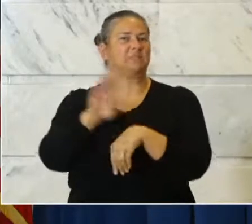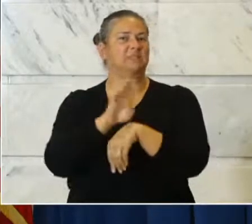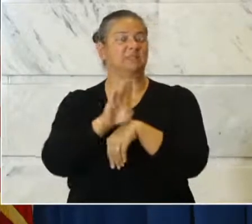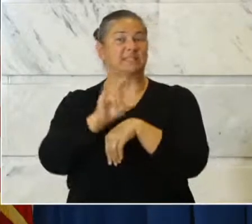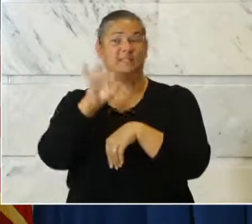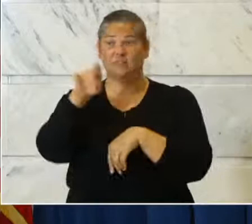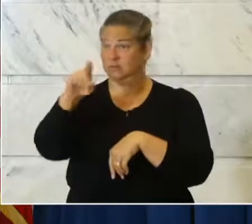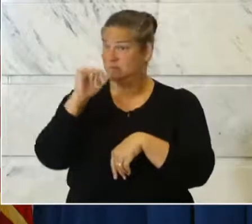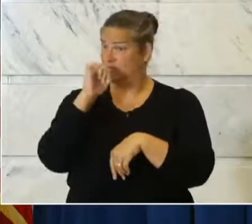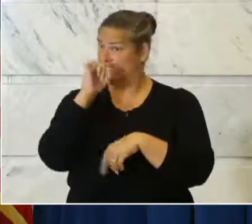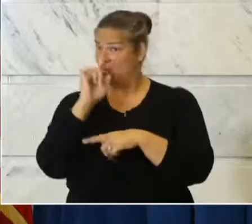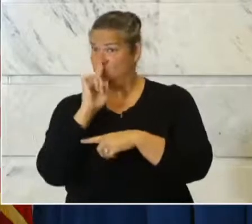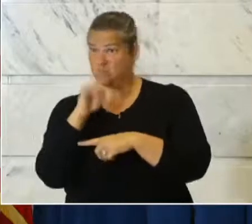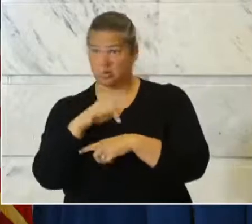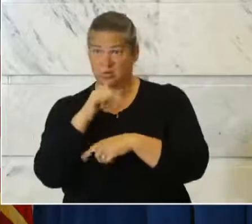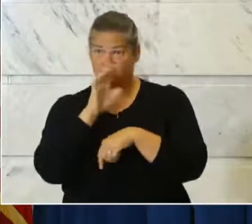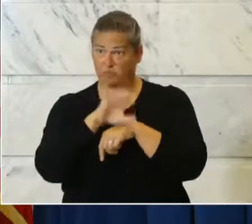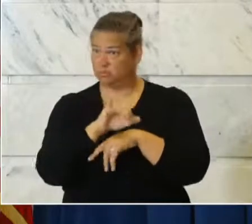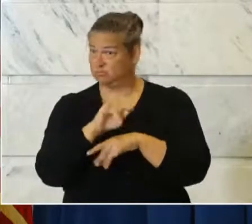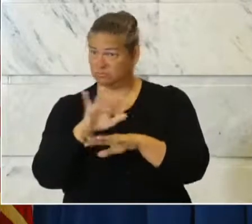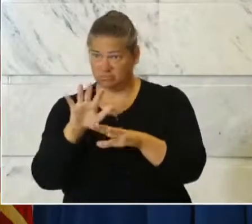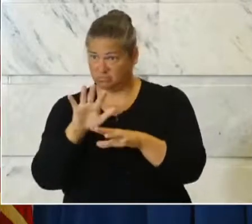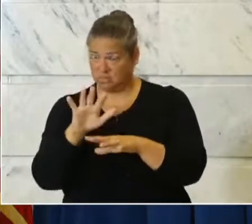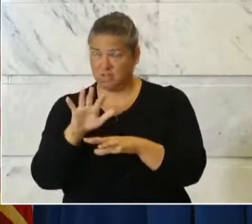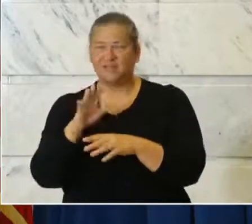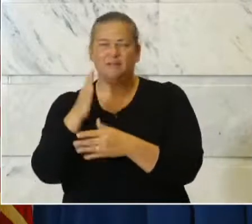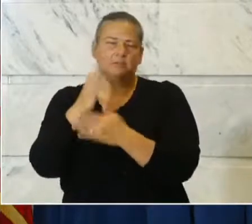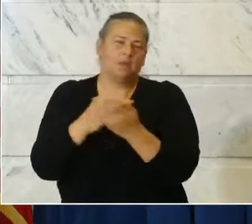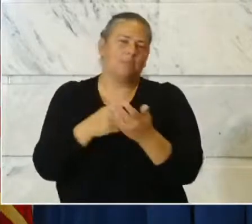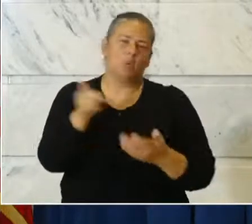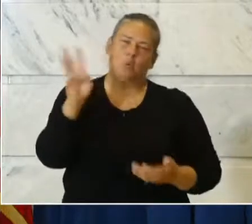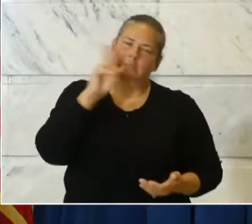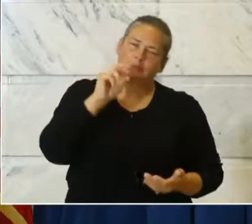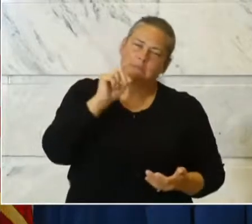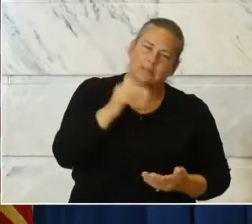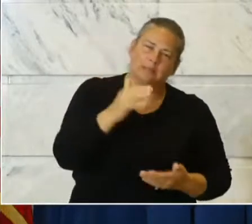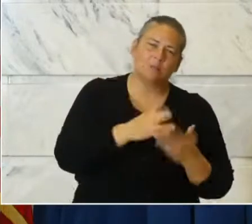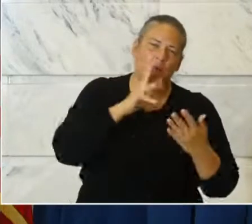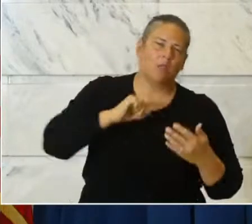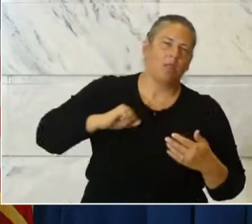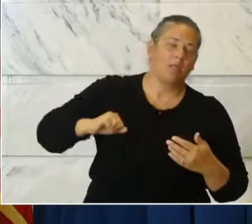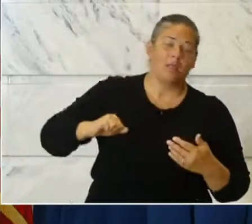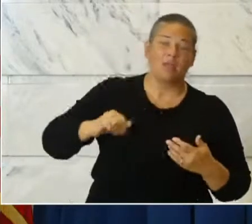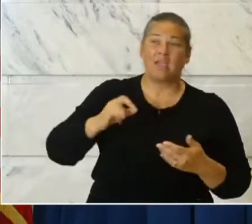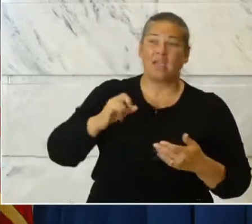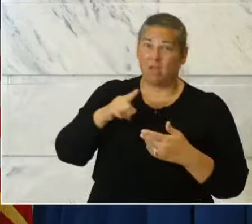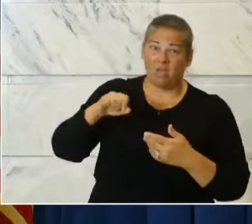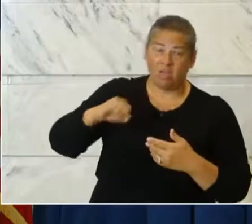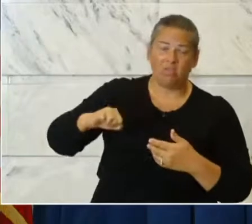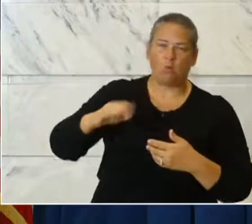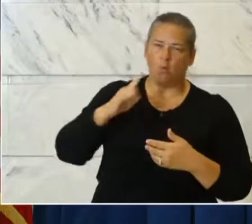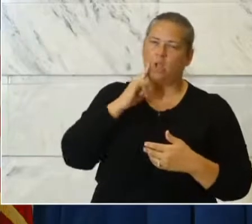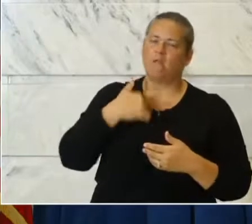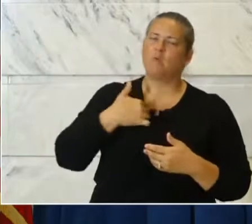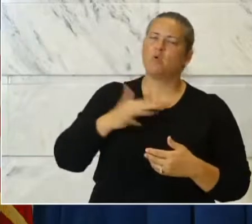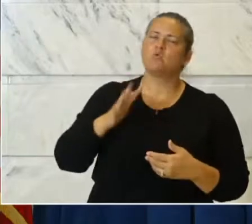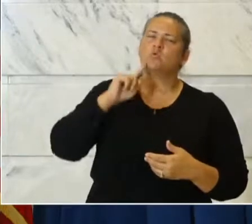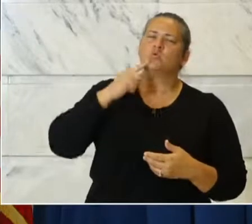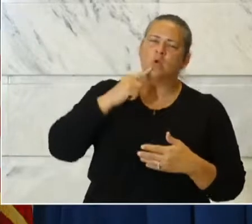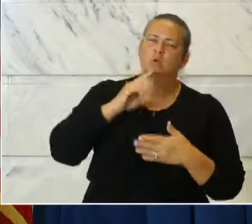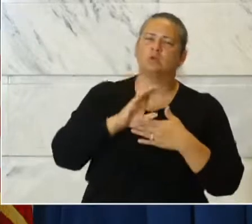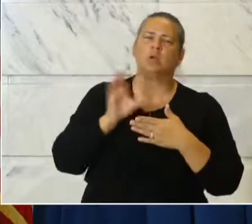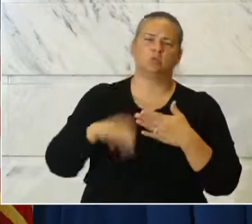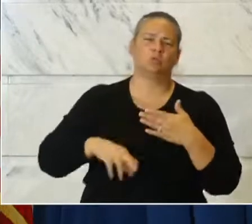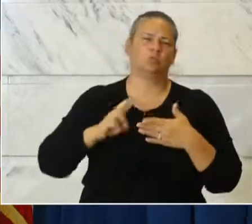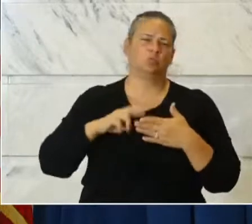enforce it, there are those that try that might not be able to get there. There's going to be significant consequences. I will tell you that I